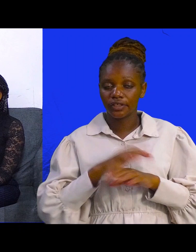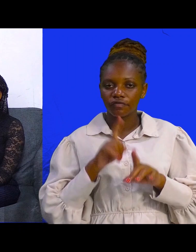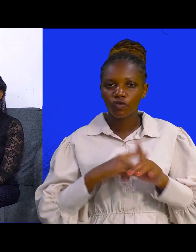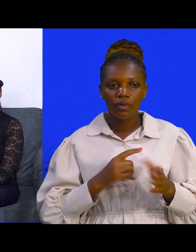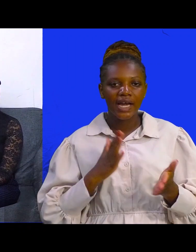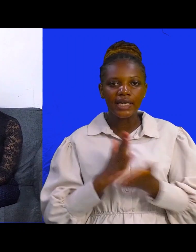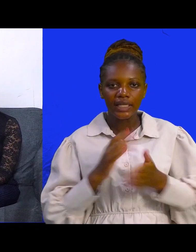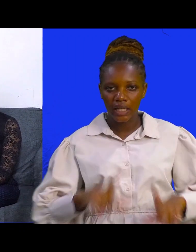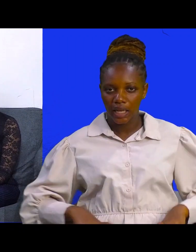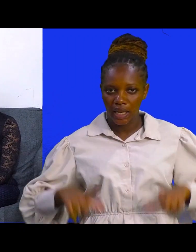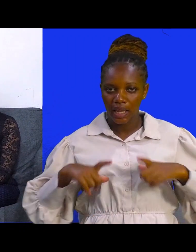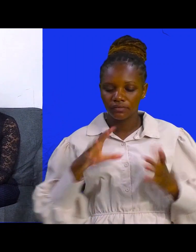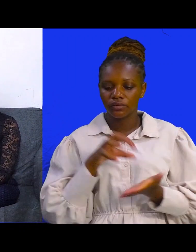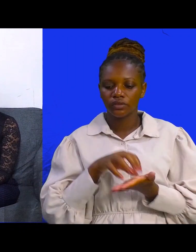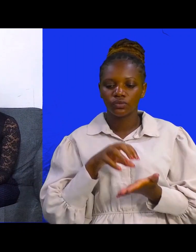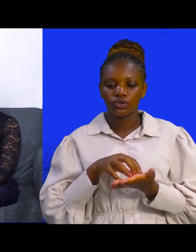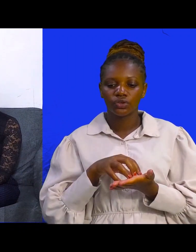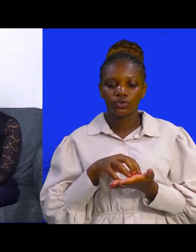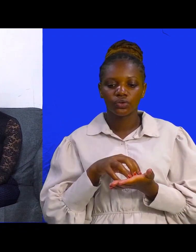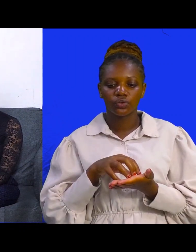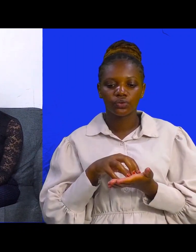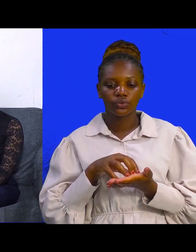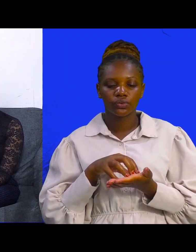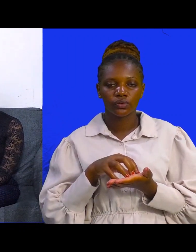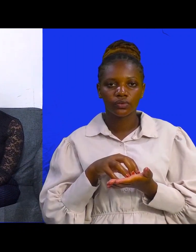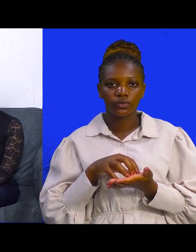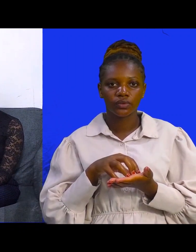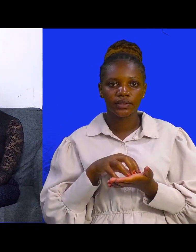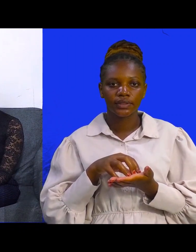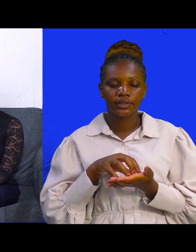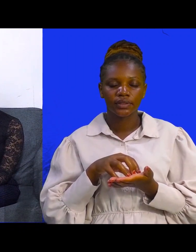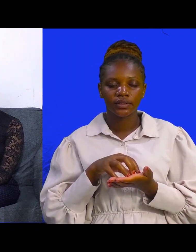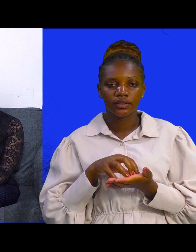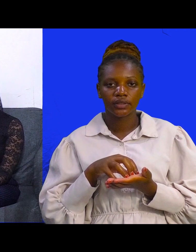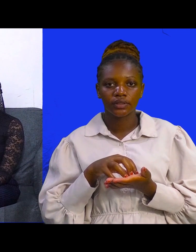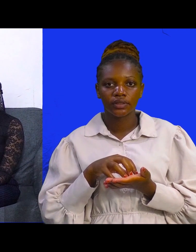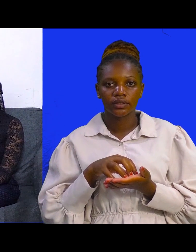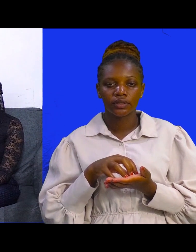Real life, real life situations, and